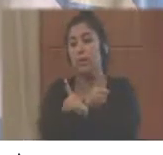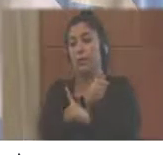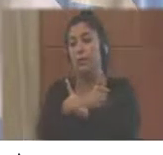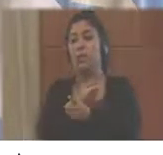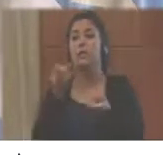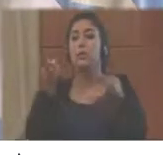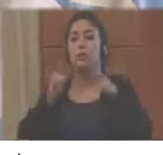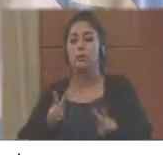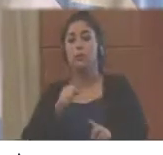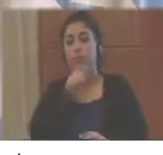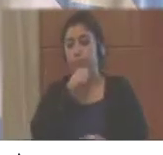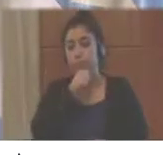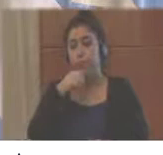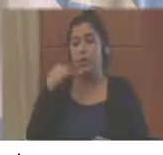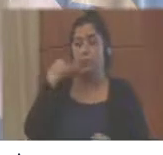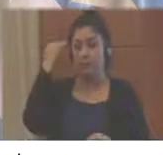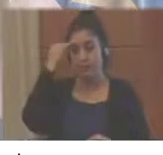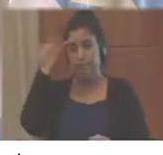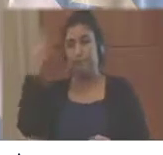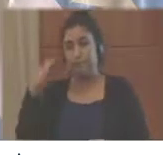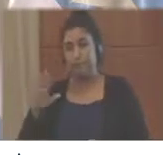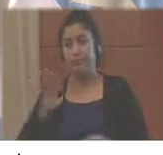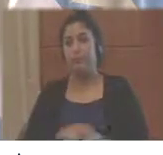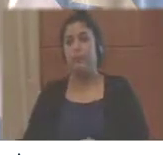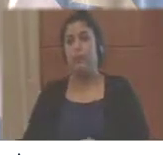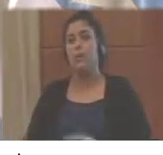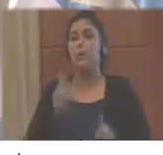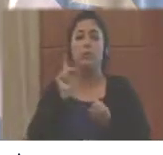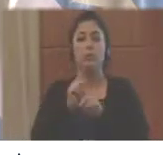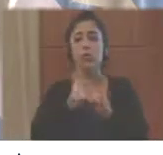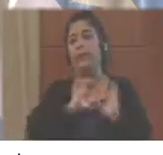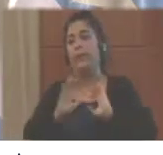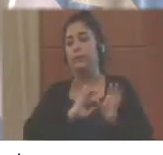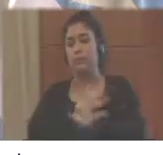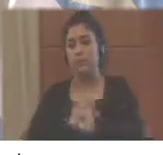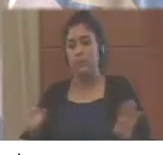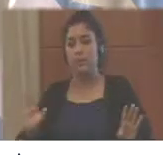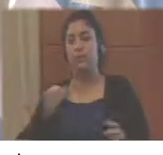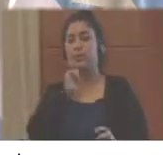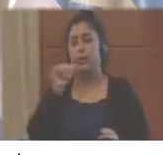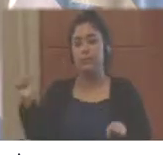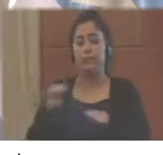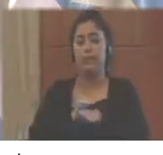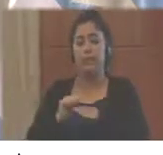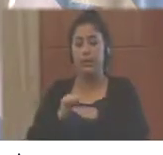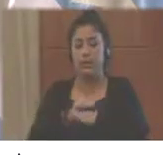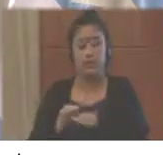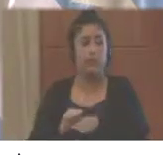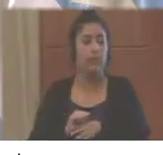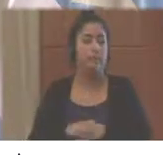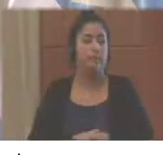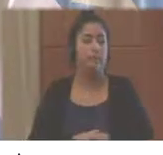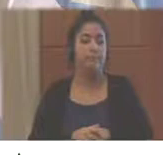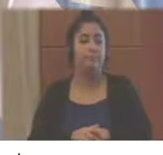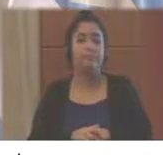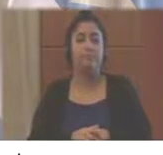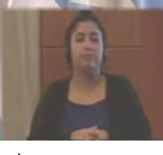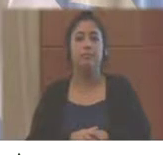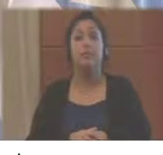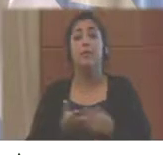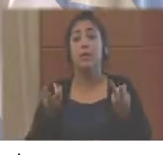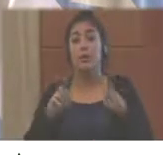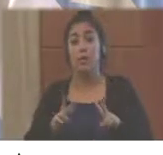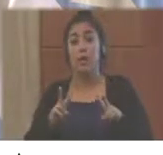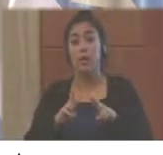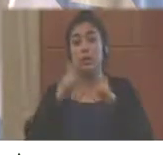gender issues, so that this should not be such an obvious conversation. And also to highlight